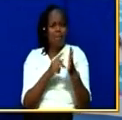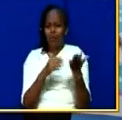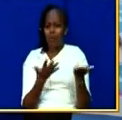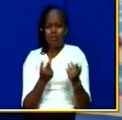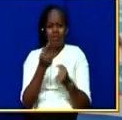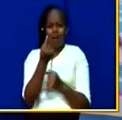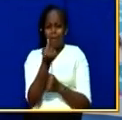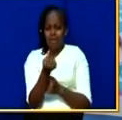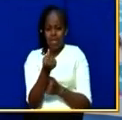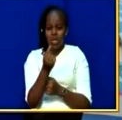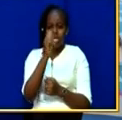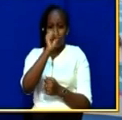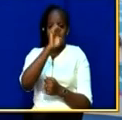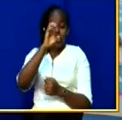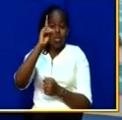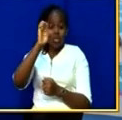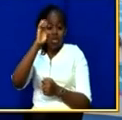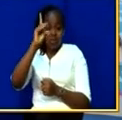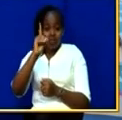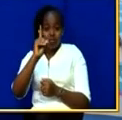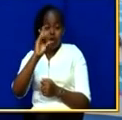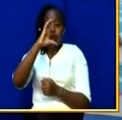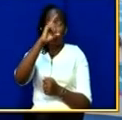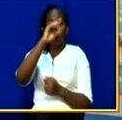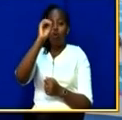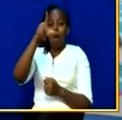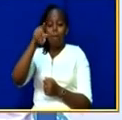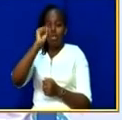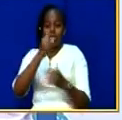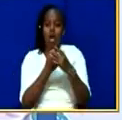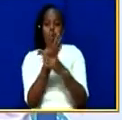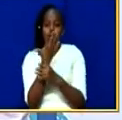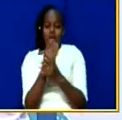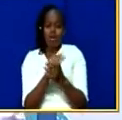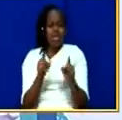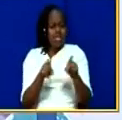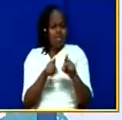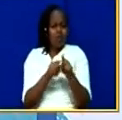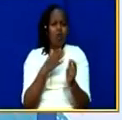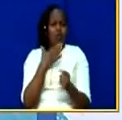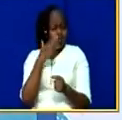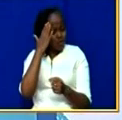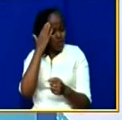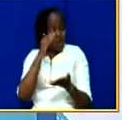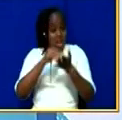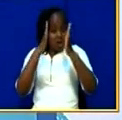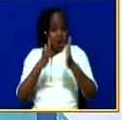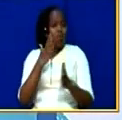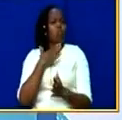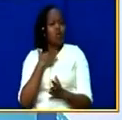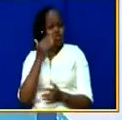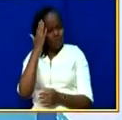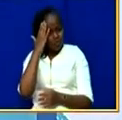tiny seeded crops? Good. I know even the learner back at home will want to know, what is